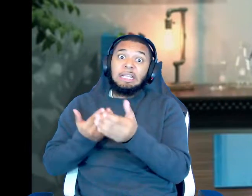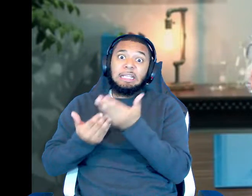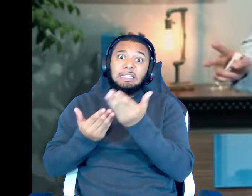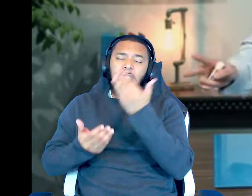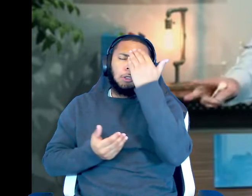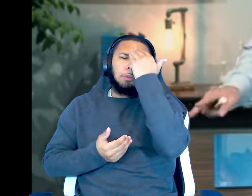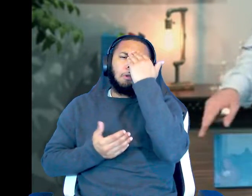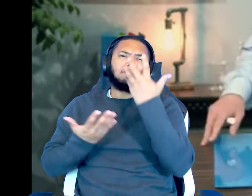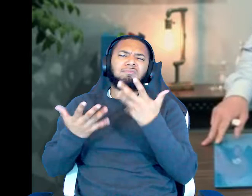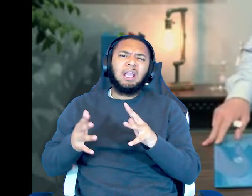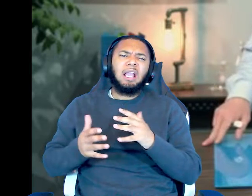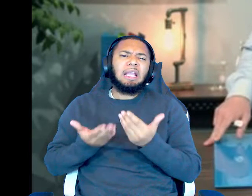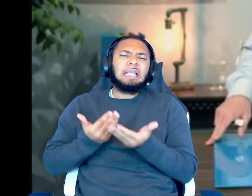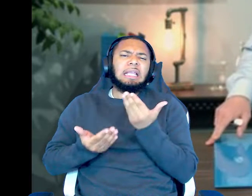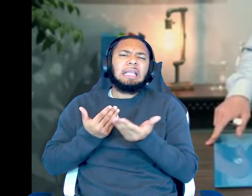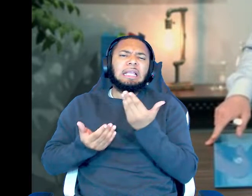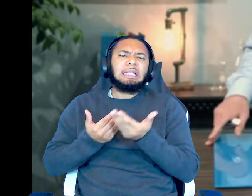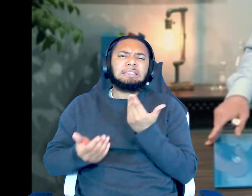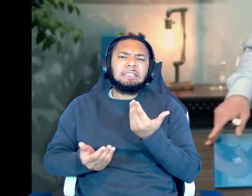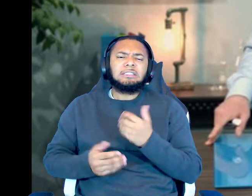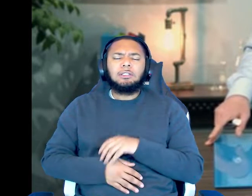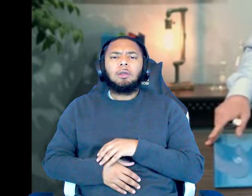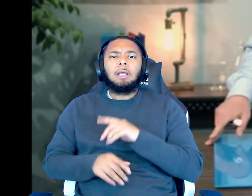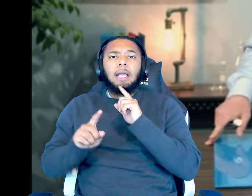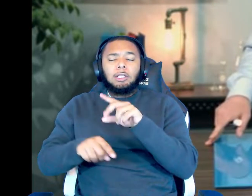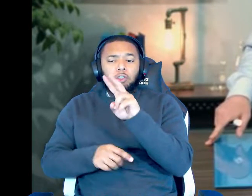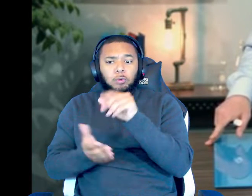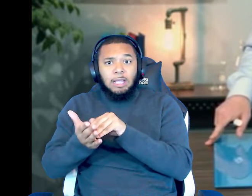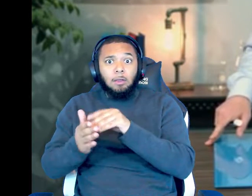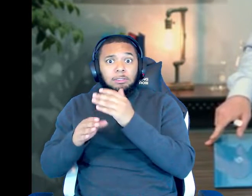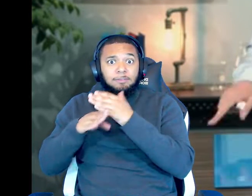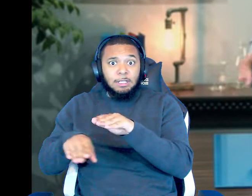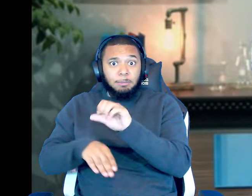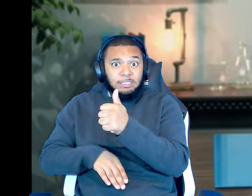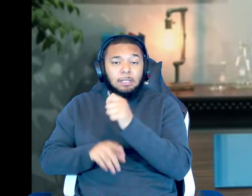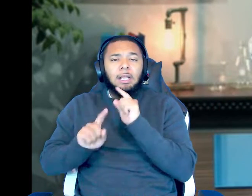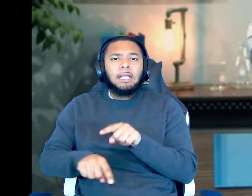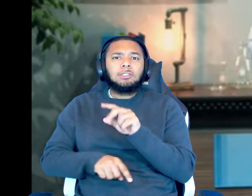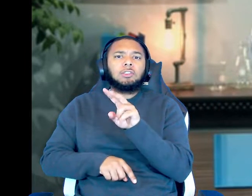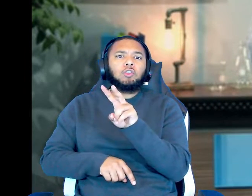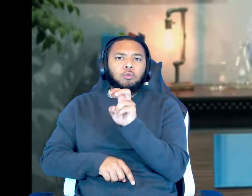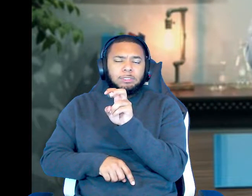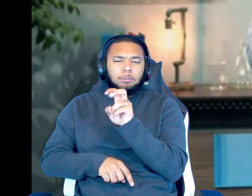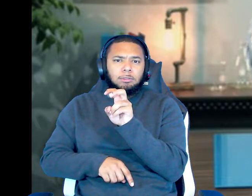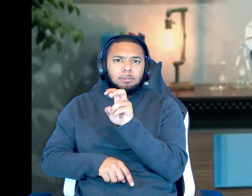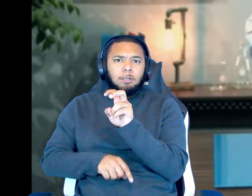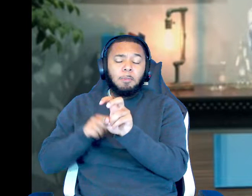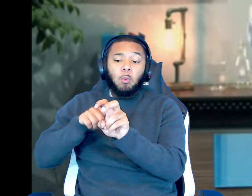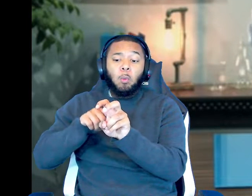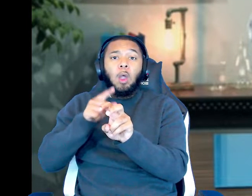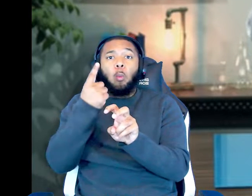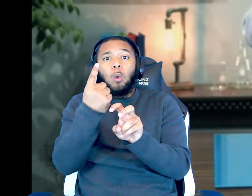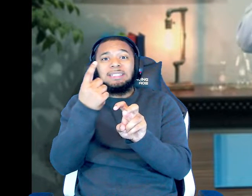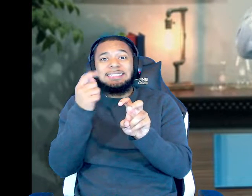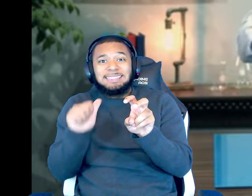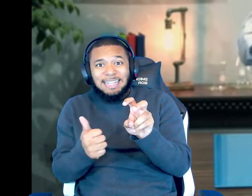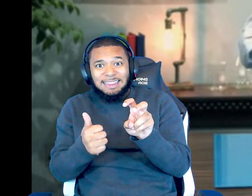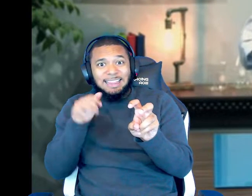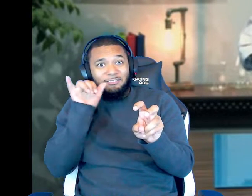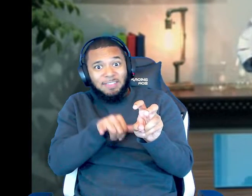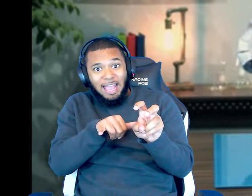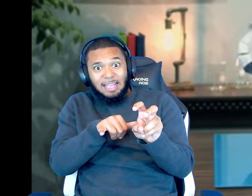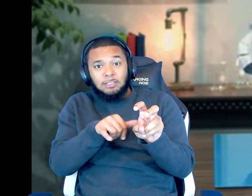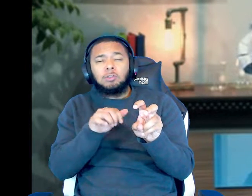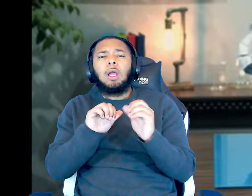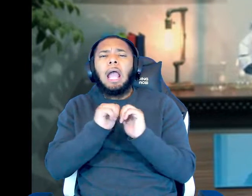10. That's simple. So you divide by 10, you get 200. But we want 1/10 of that. So divide by 10 one